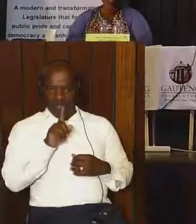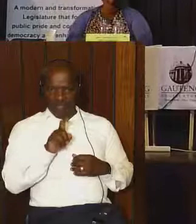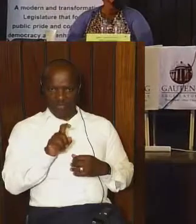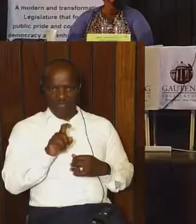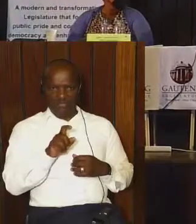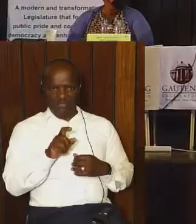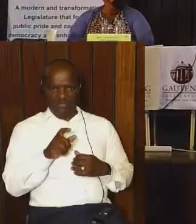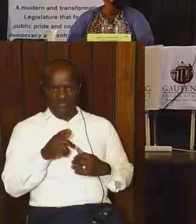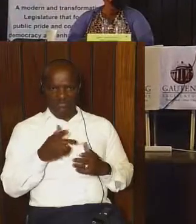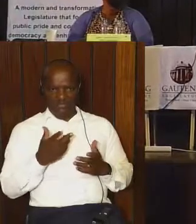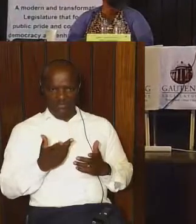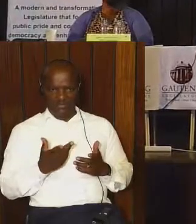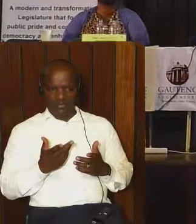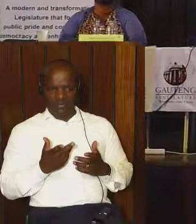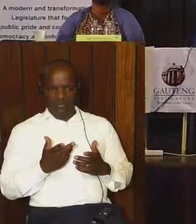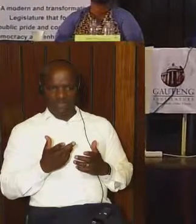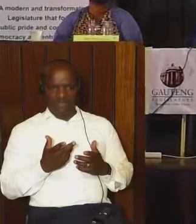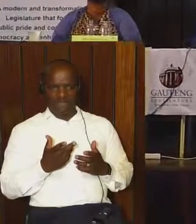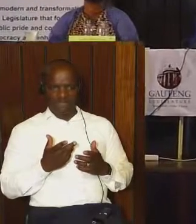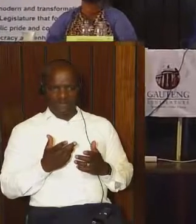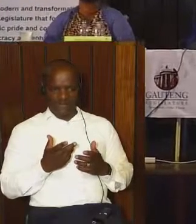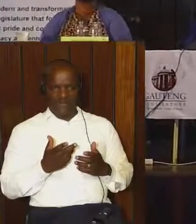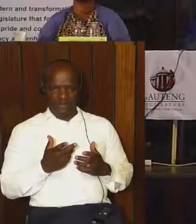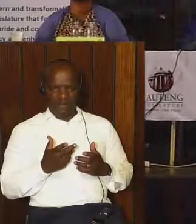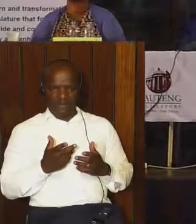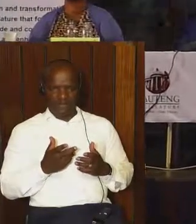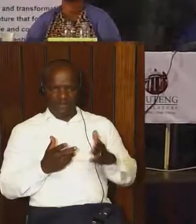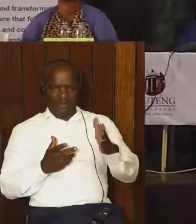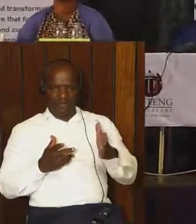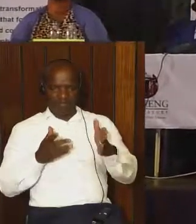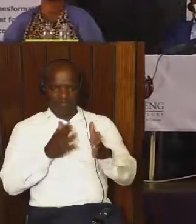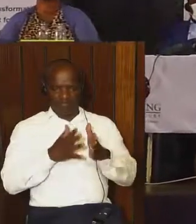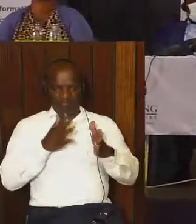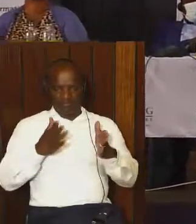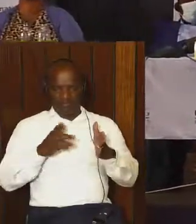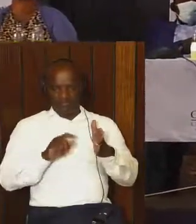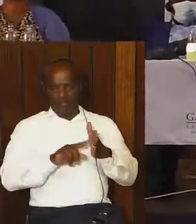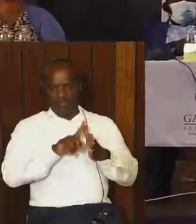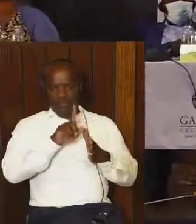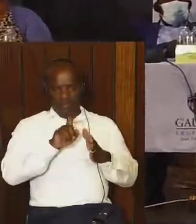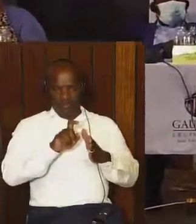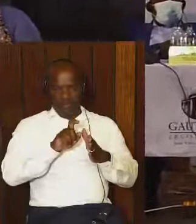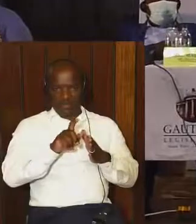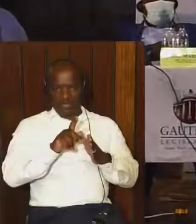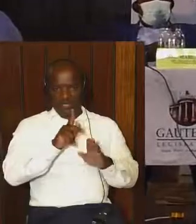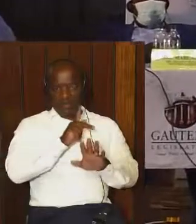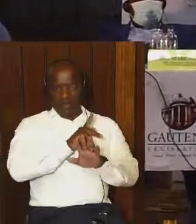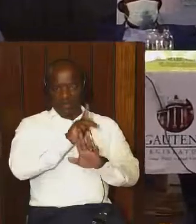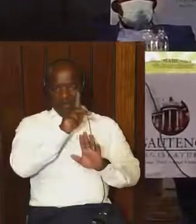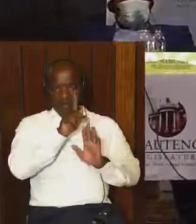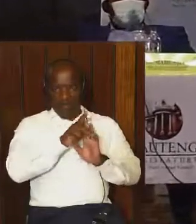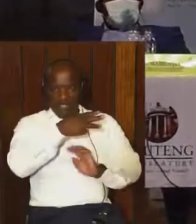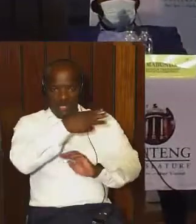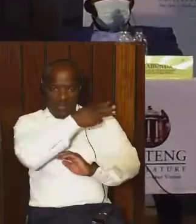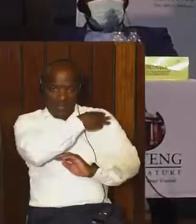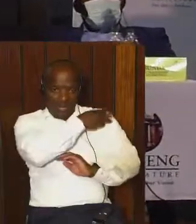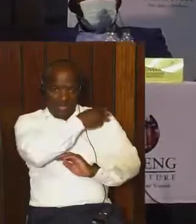raised as to what action has been taken against individuals that may